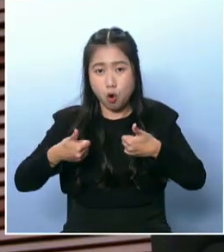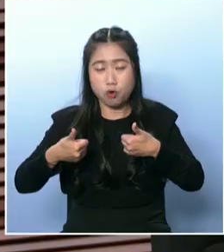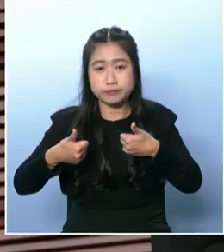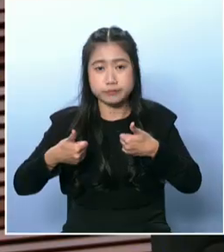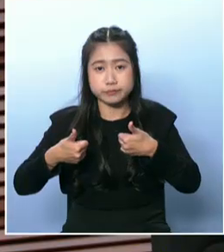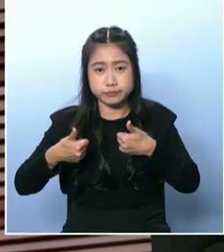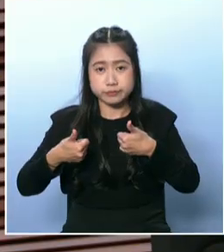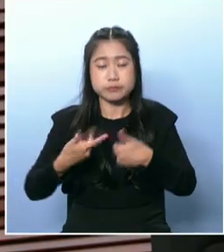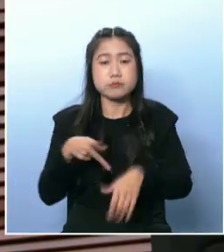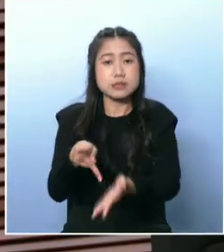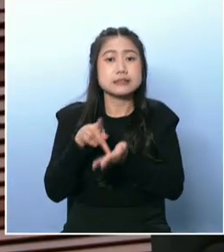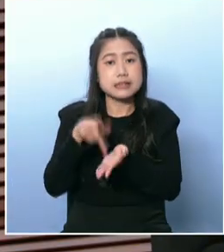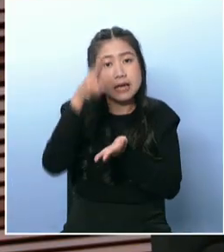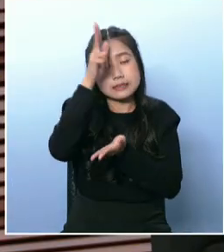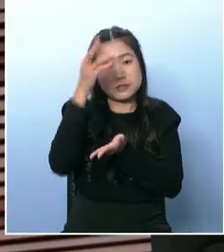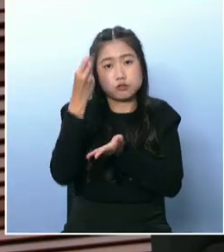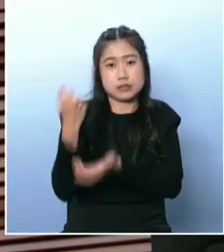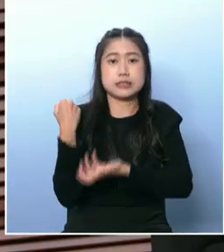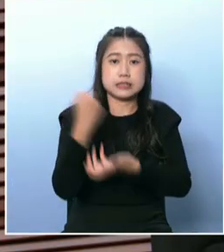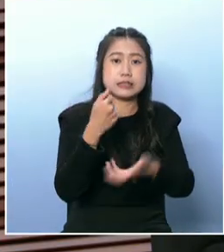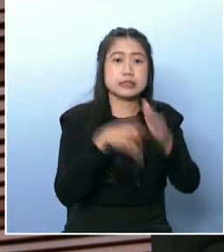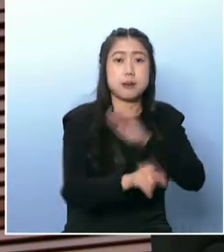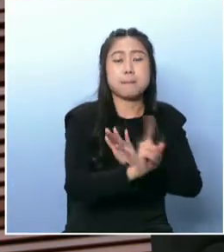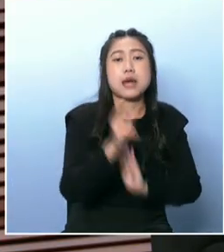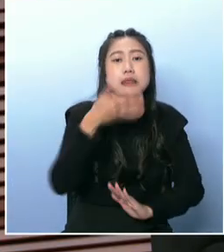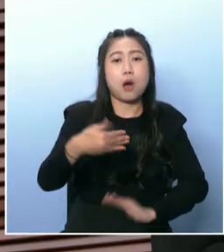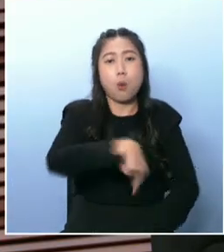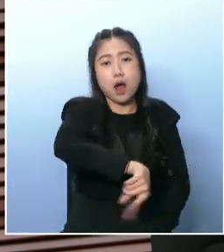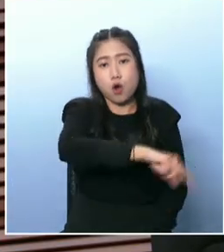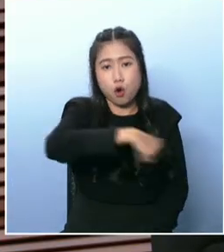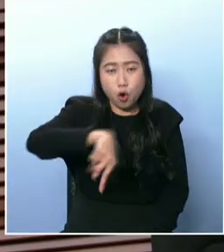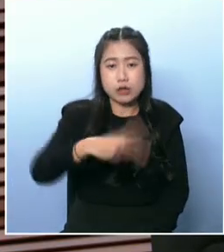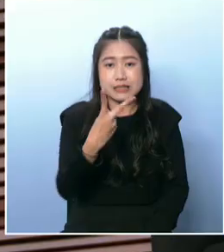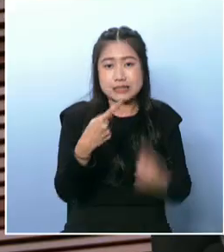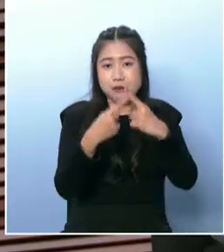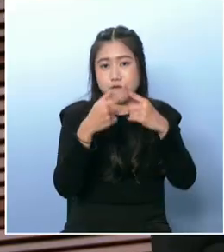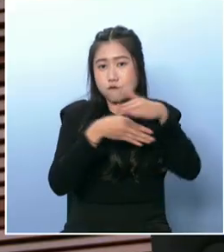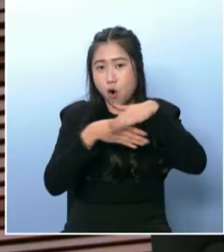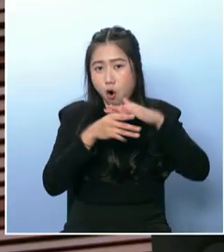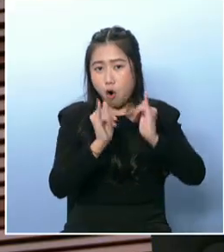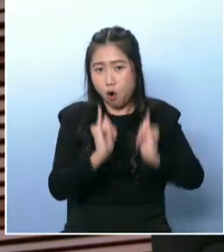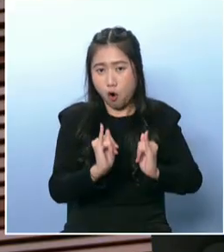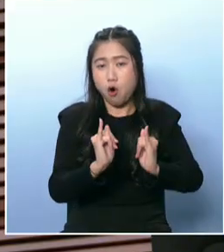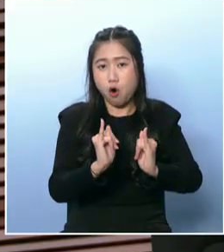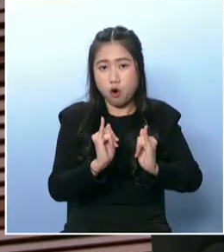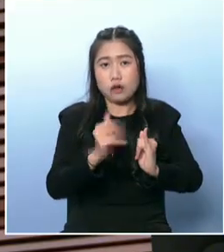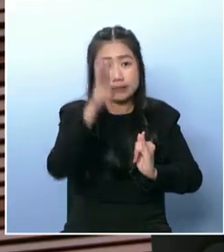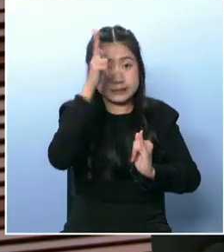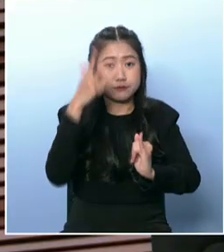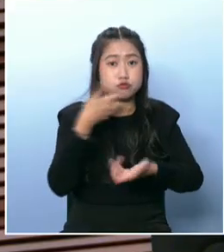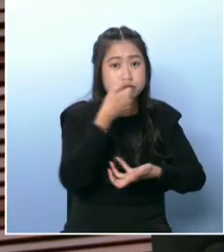and the latter one may be having intellectual disability. And we can subsidize them to live in a